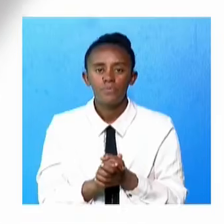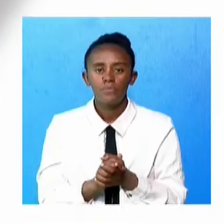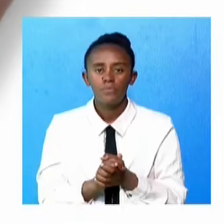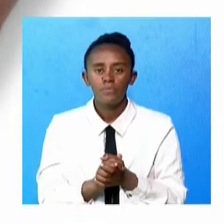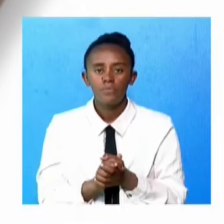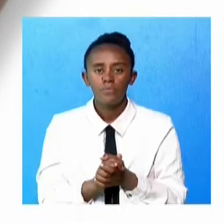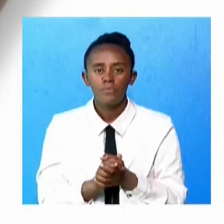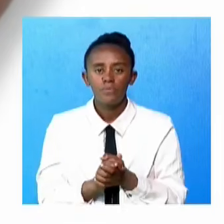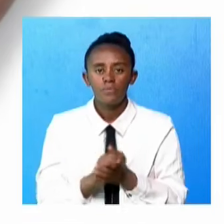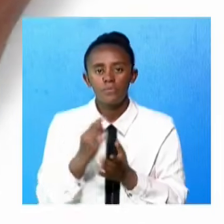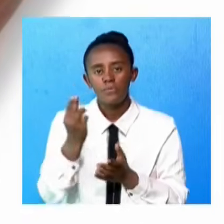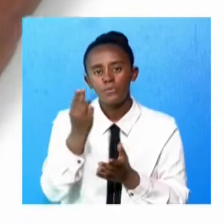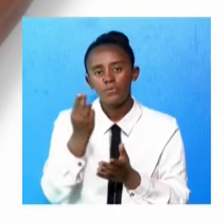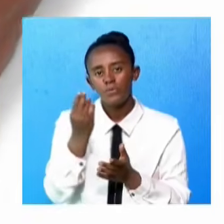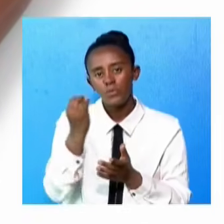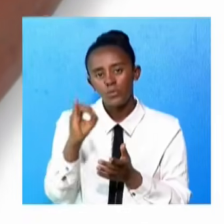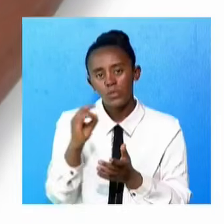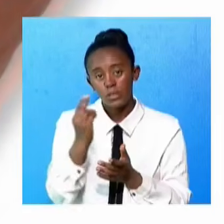using